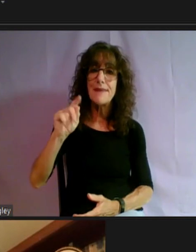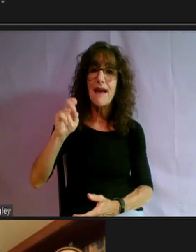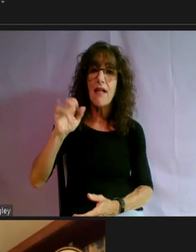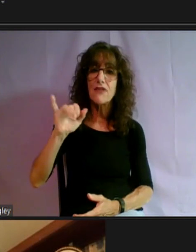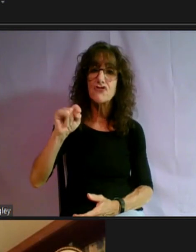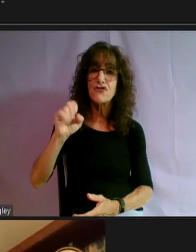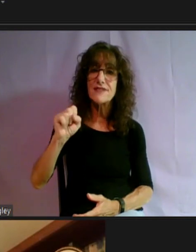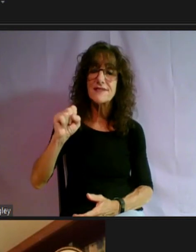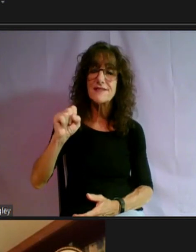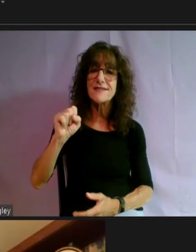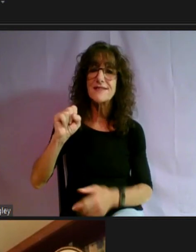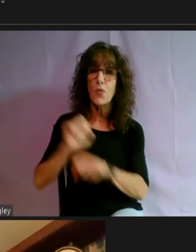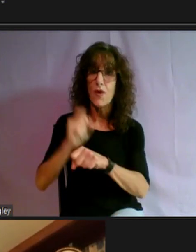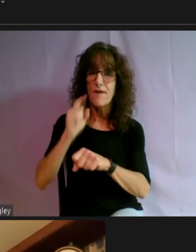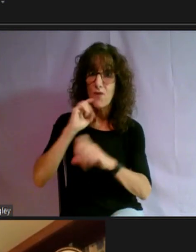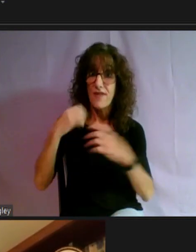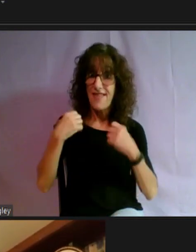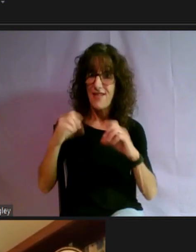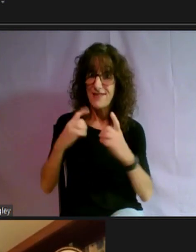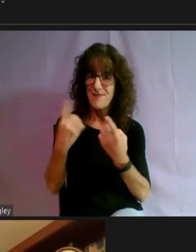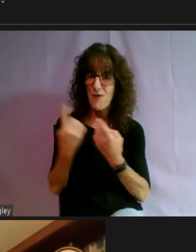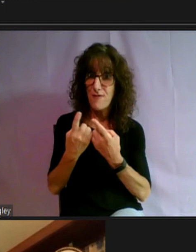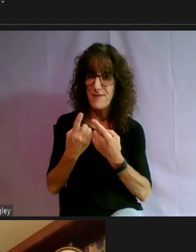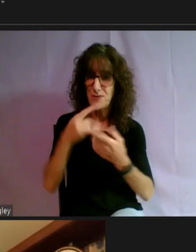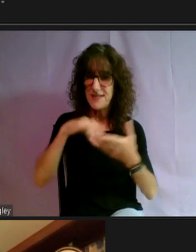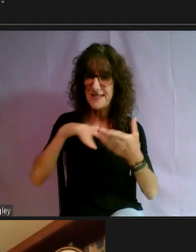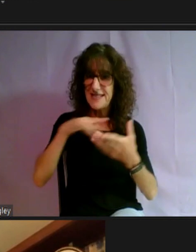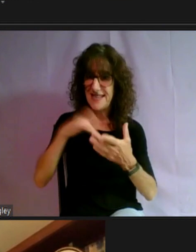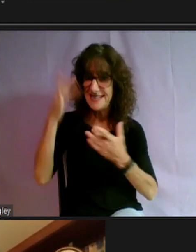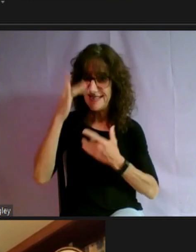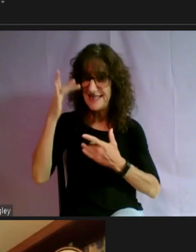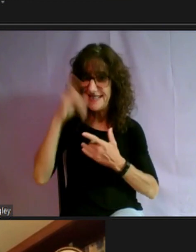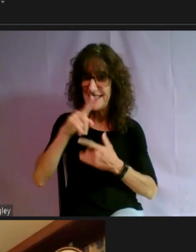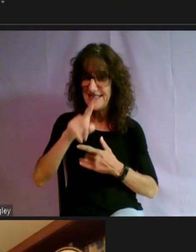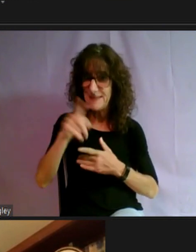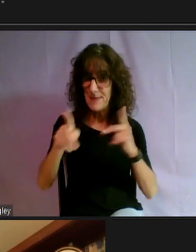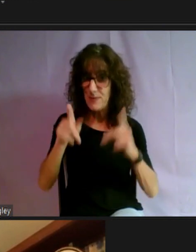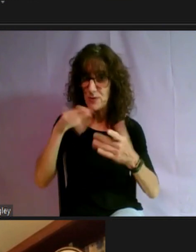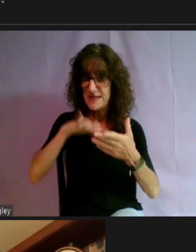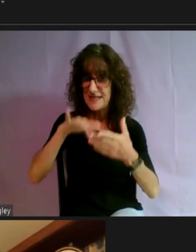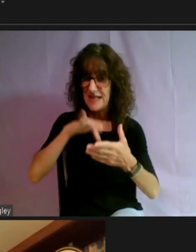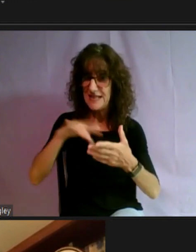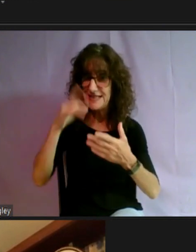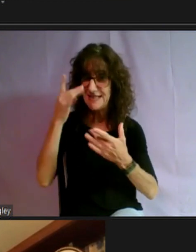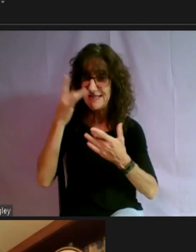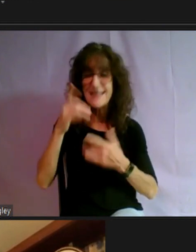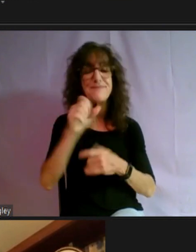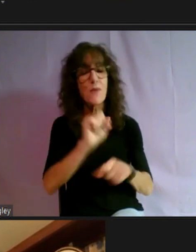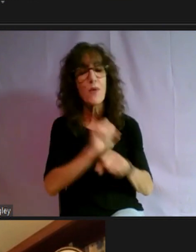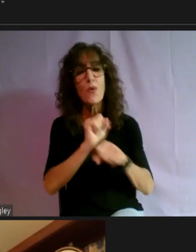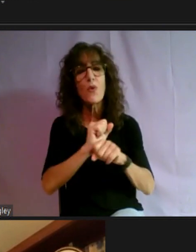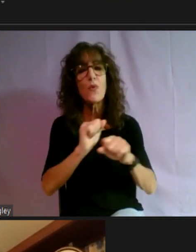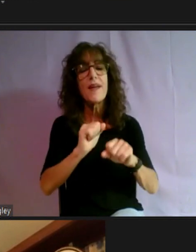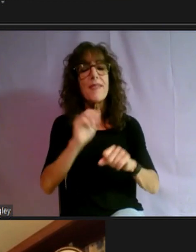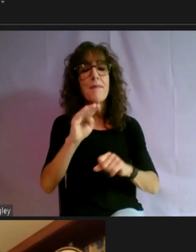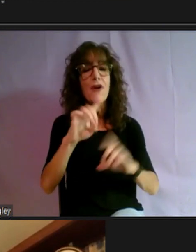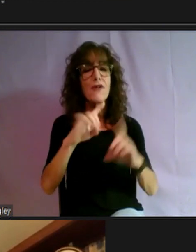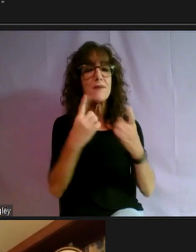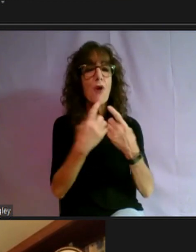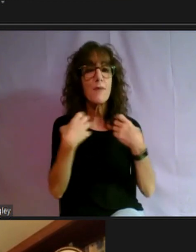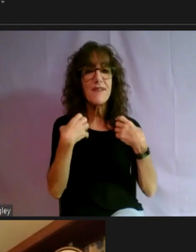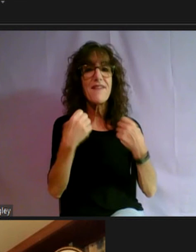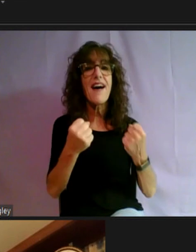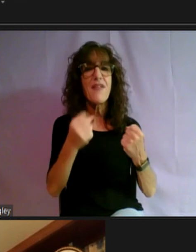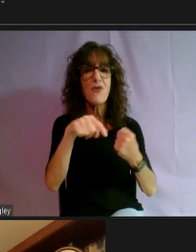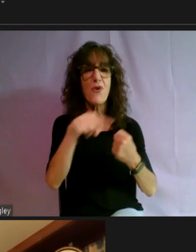We do have staff, and we work with the Maryland Department of Health epidemiologists, and we've also had a lot more